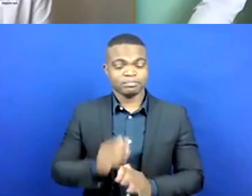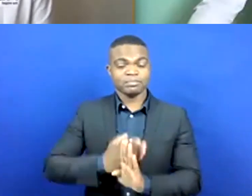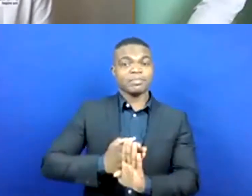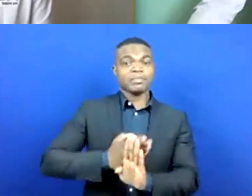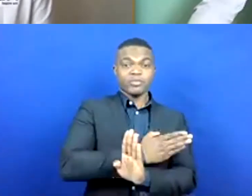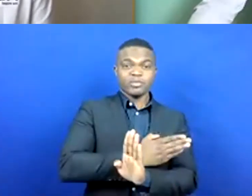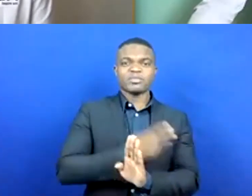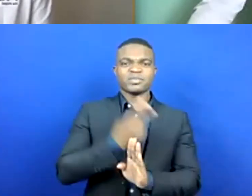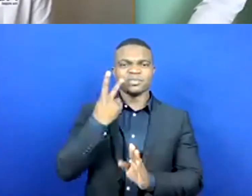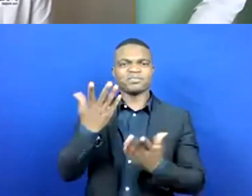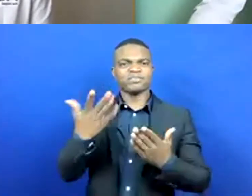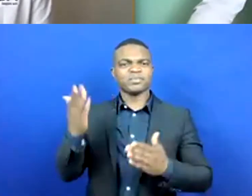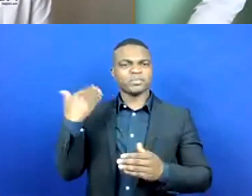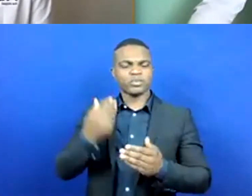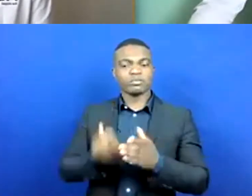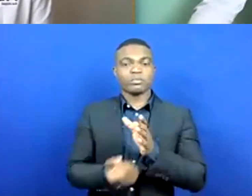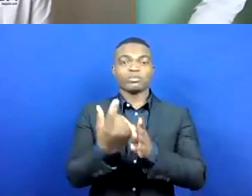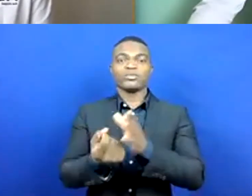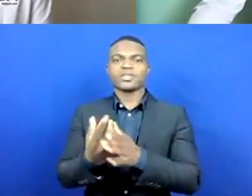and addressing it as a community?